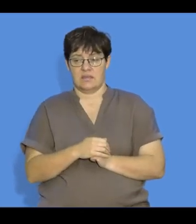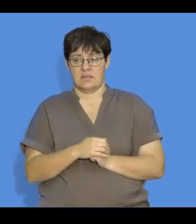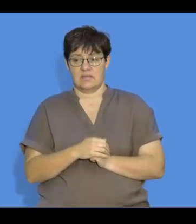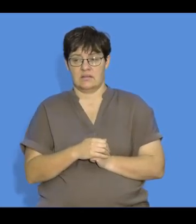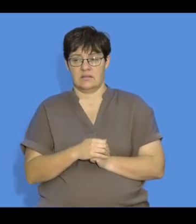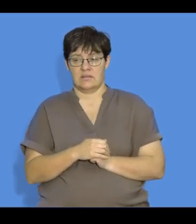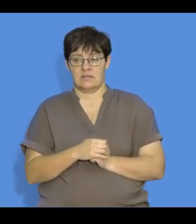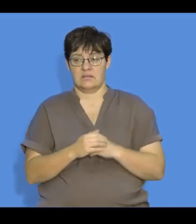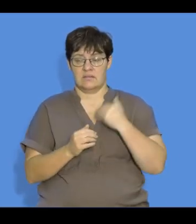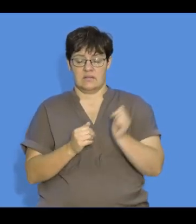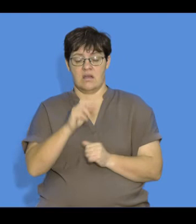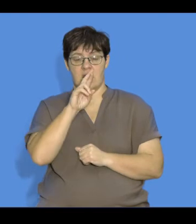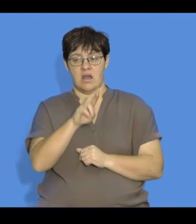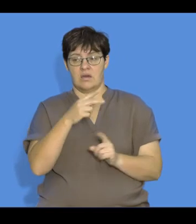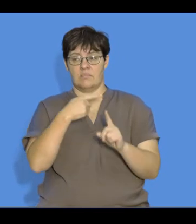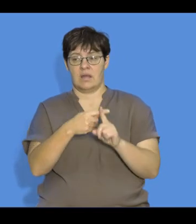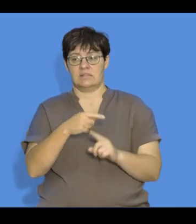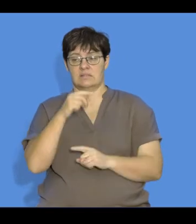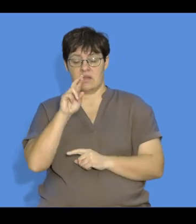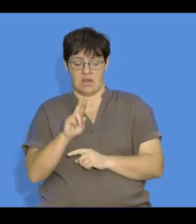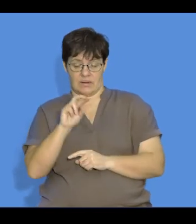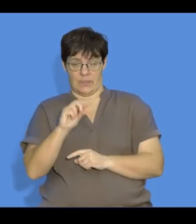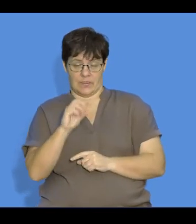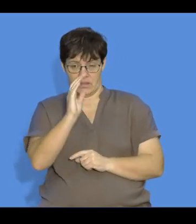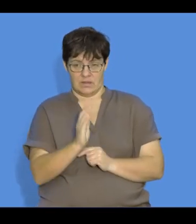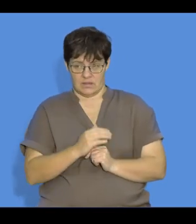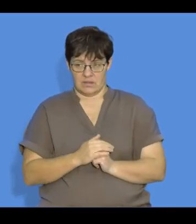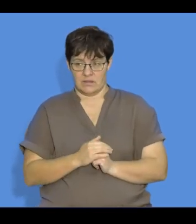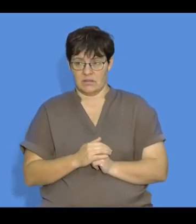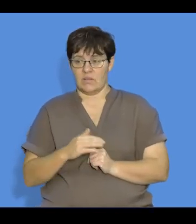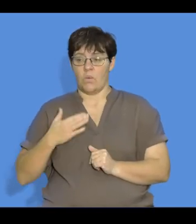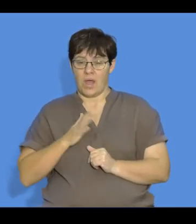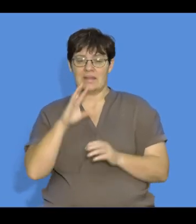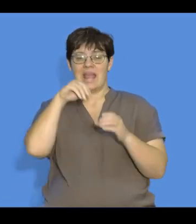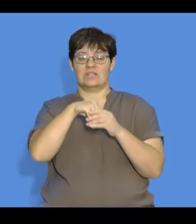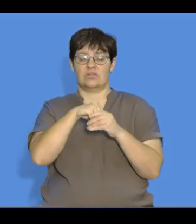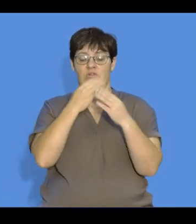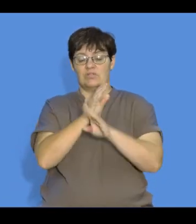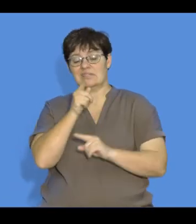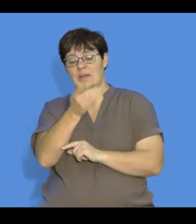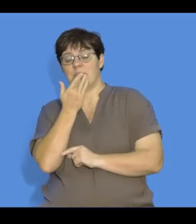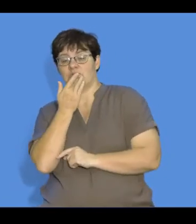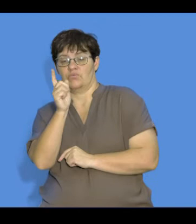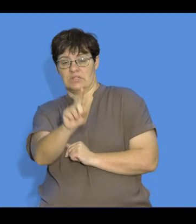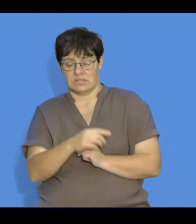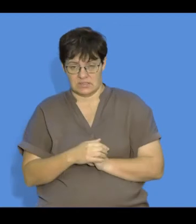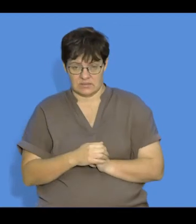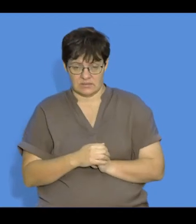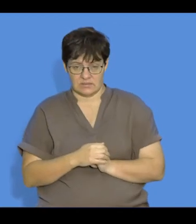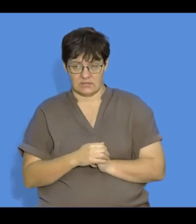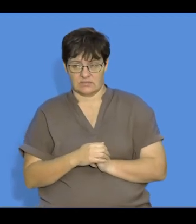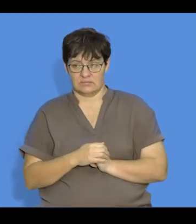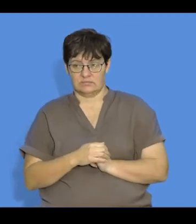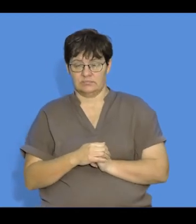R plus R, okay? But we're interested in the internal resistance of the battery. But now, bear in mind